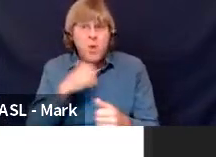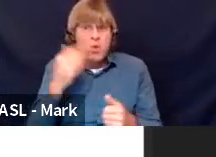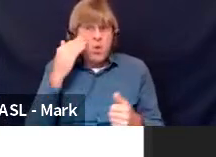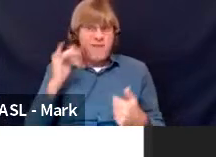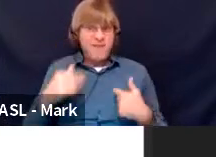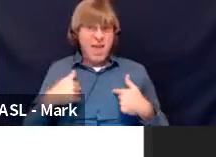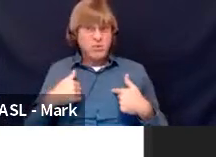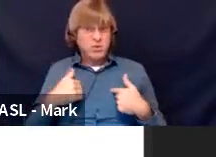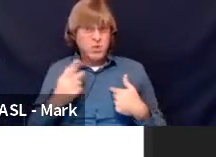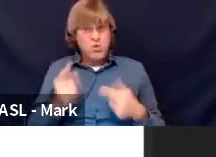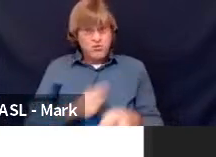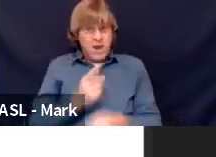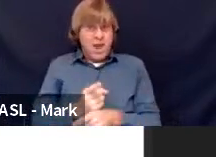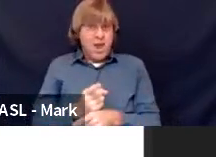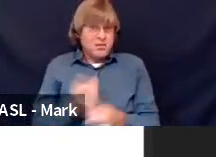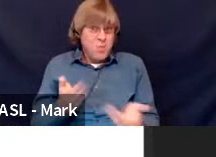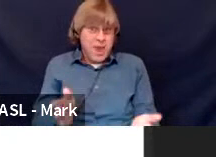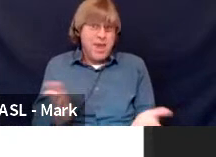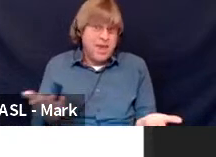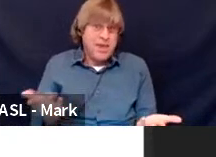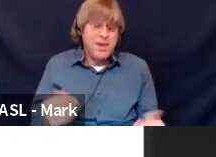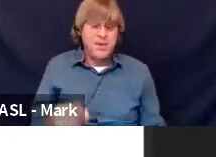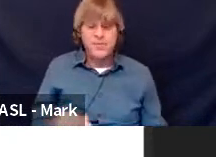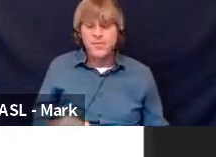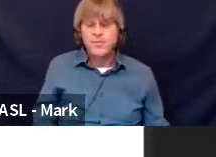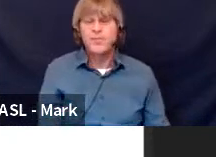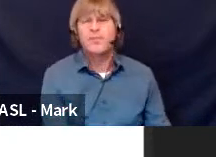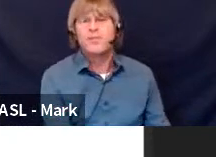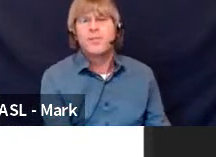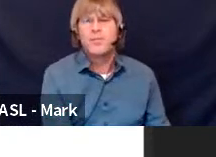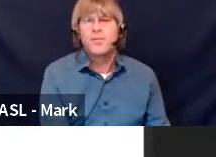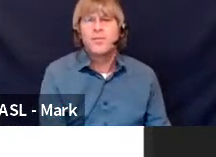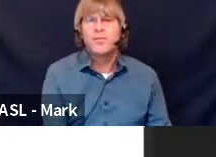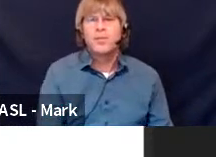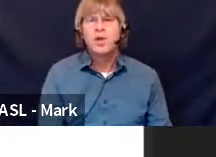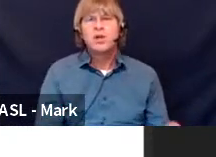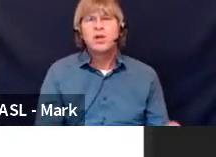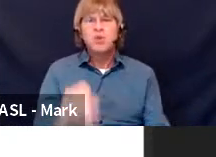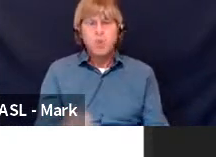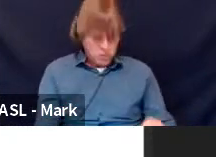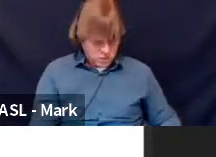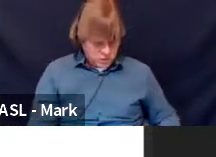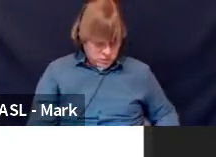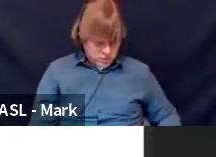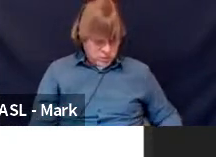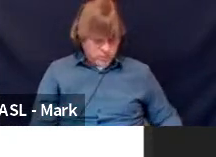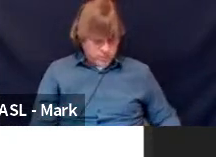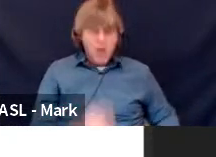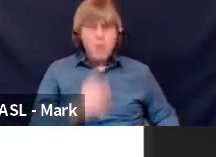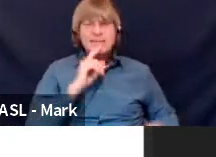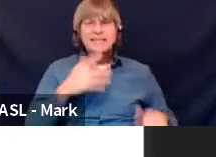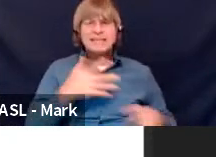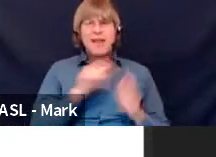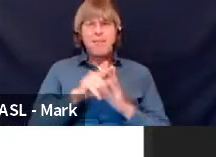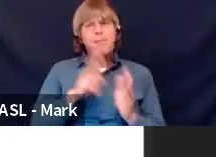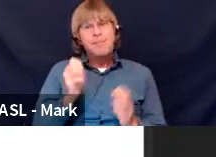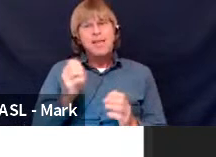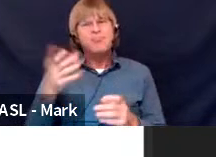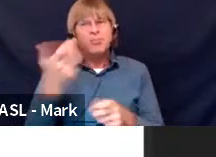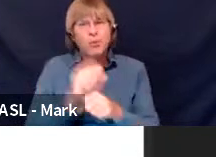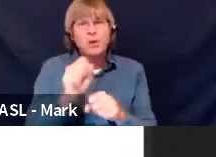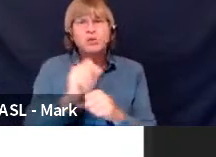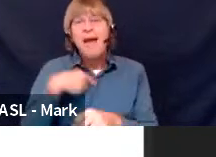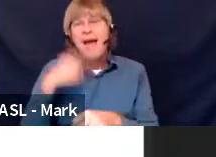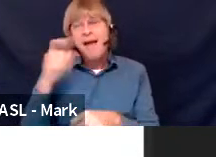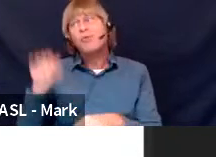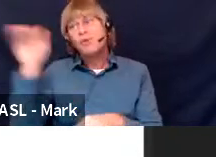was doing it the right way. Again, it was scary just being out there. And so I had to call